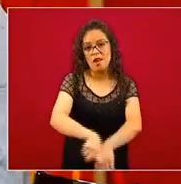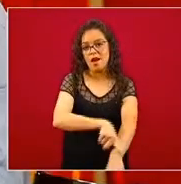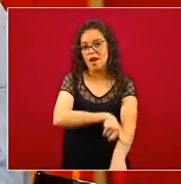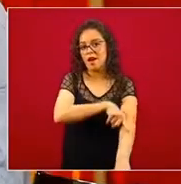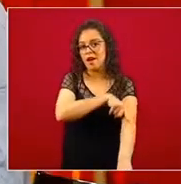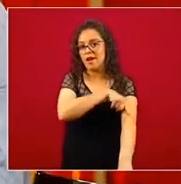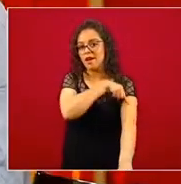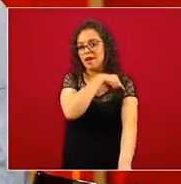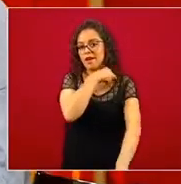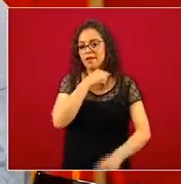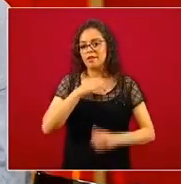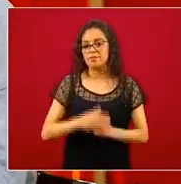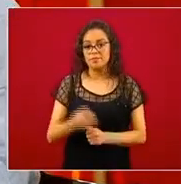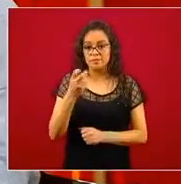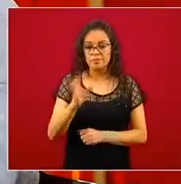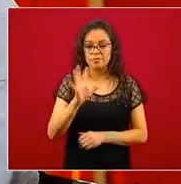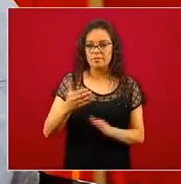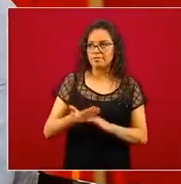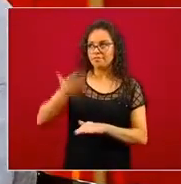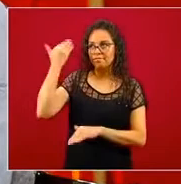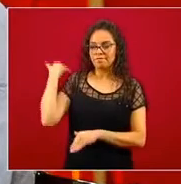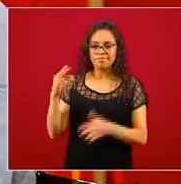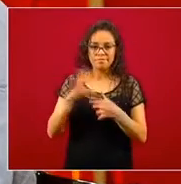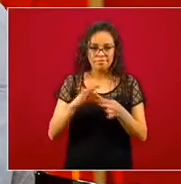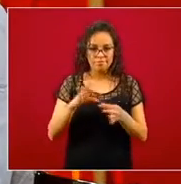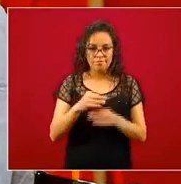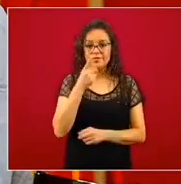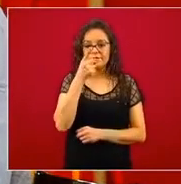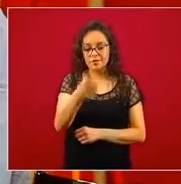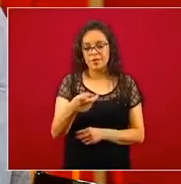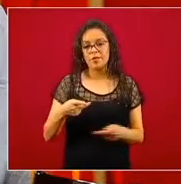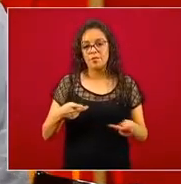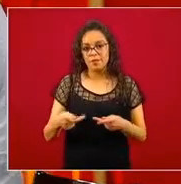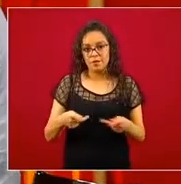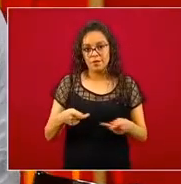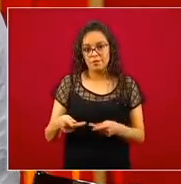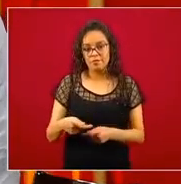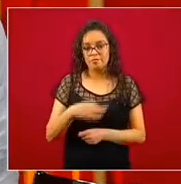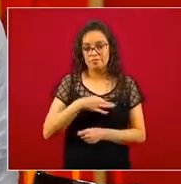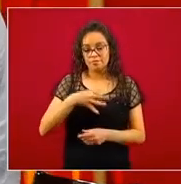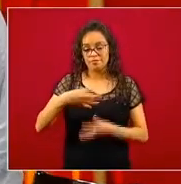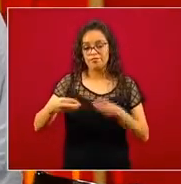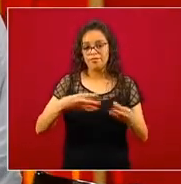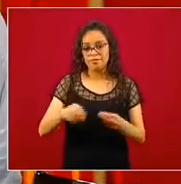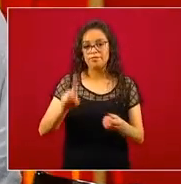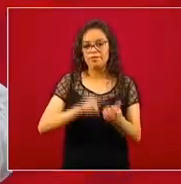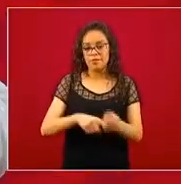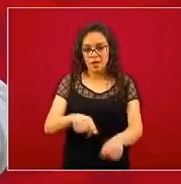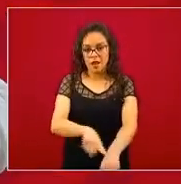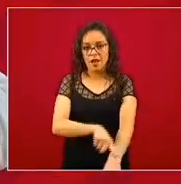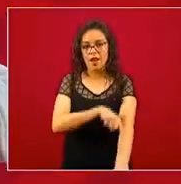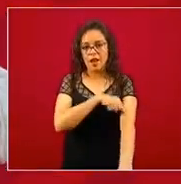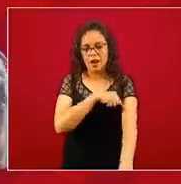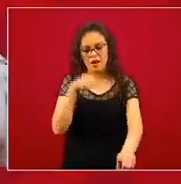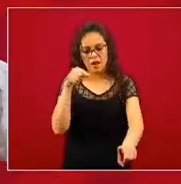collection data and blood samples. And I thank you for this question, Andrea.